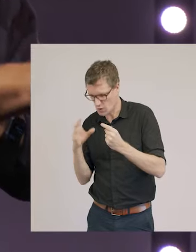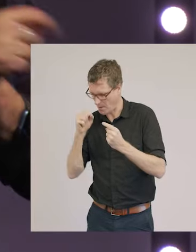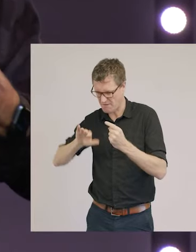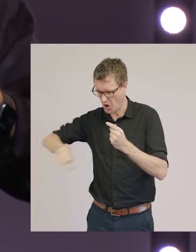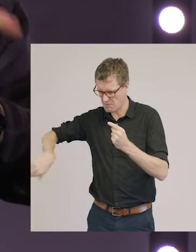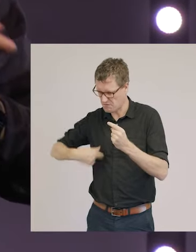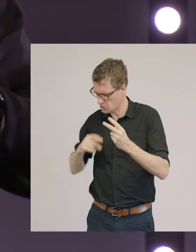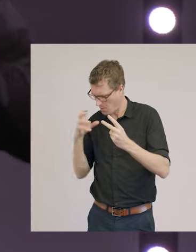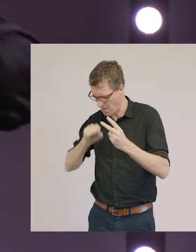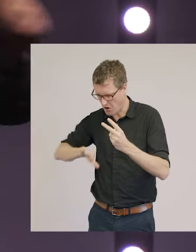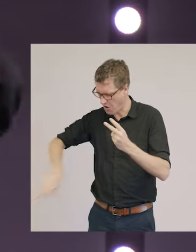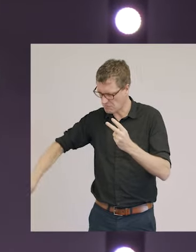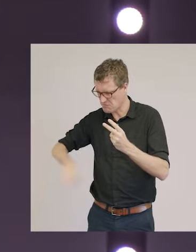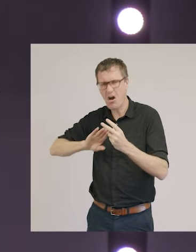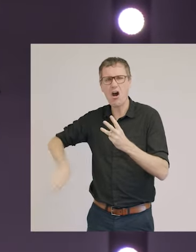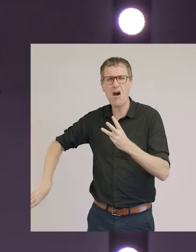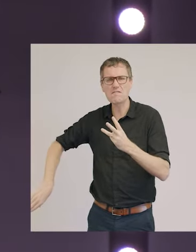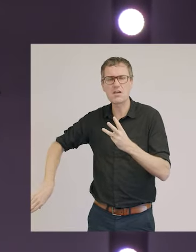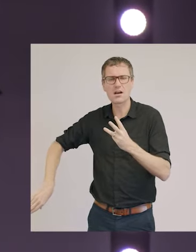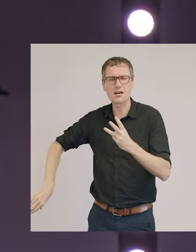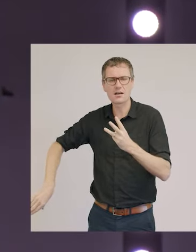oh yes, I believe that bit and I believe, oh, I don't believe that bit.